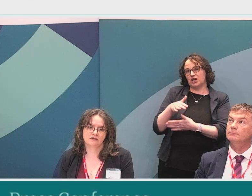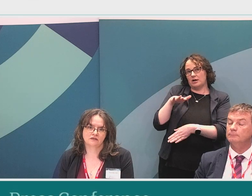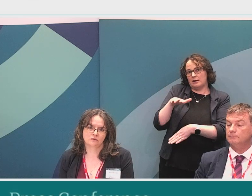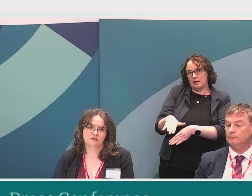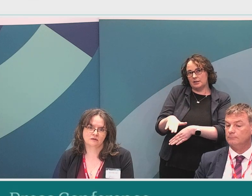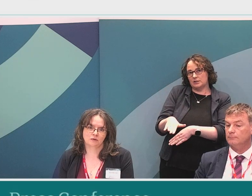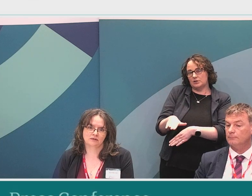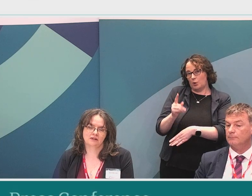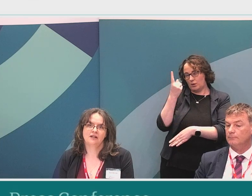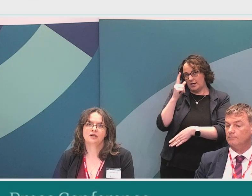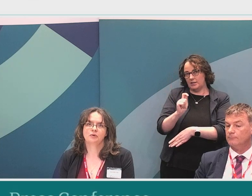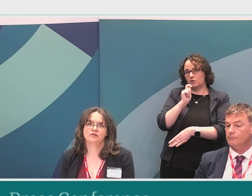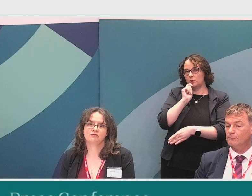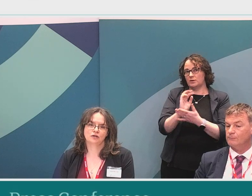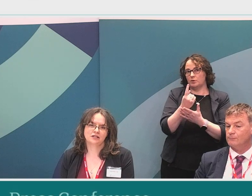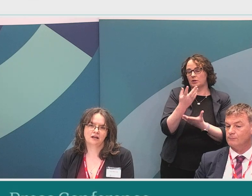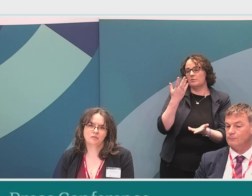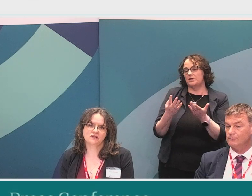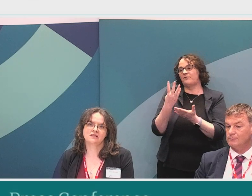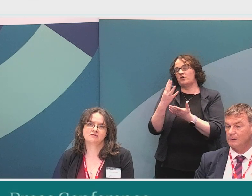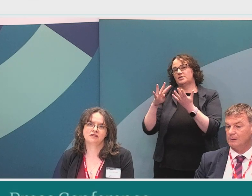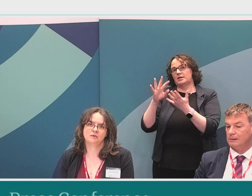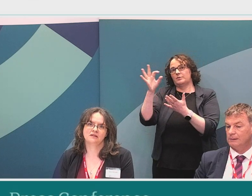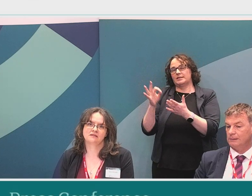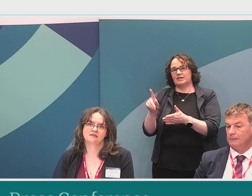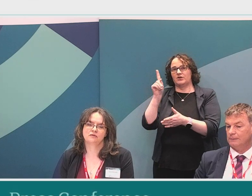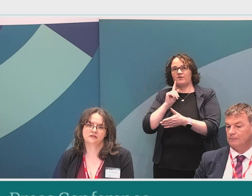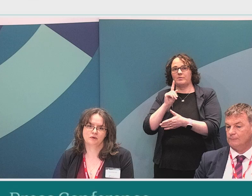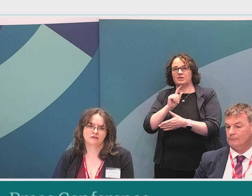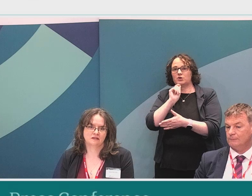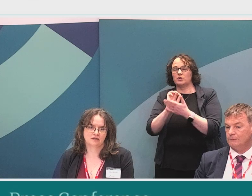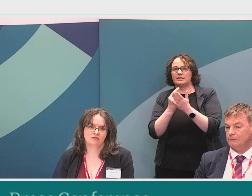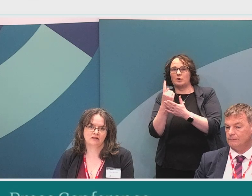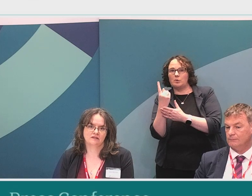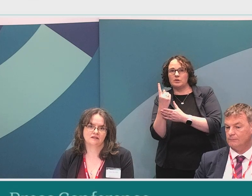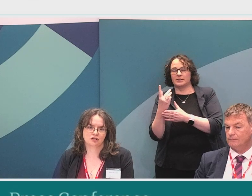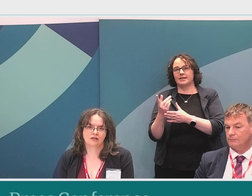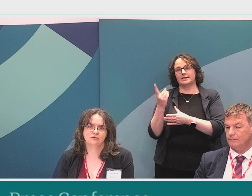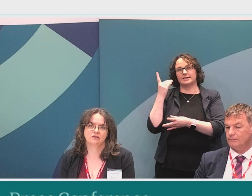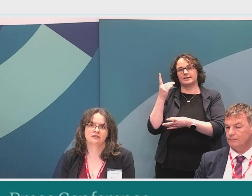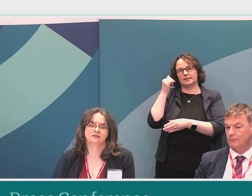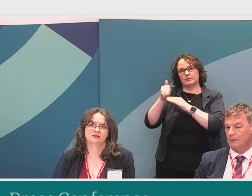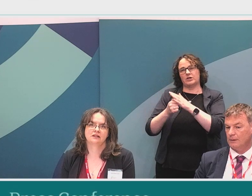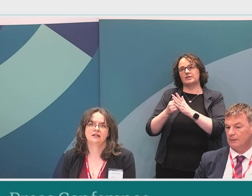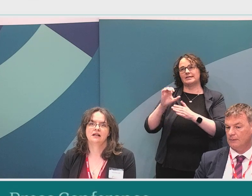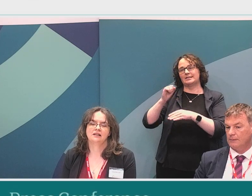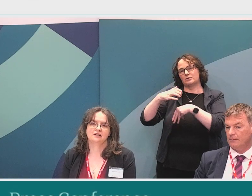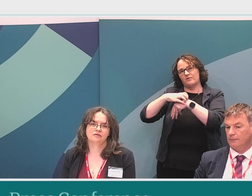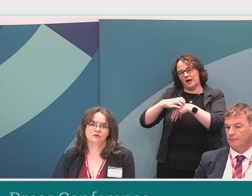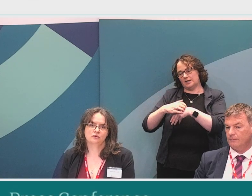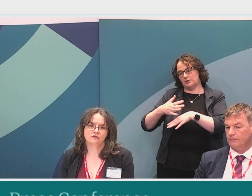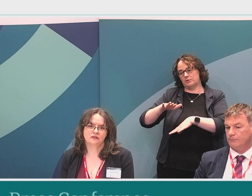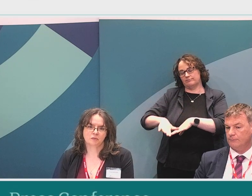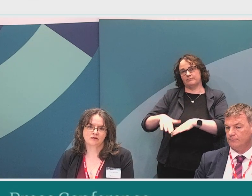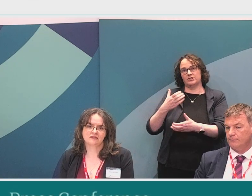have disclosed to someone, compared to 49% of females who've experienced sexual violence as a child only. And then for